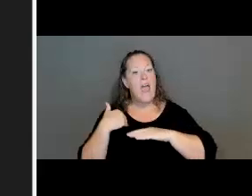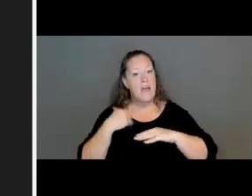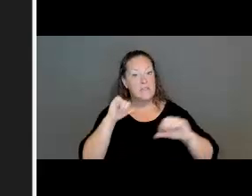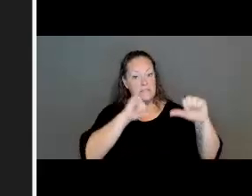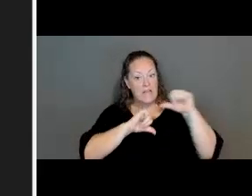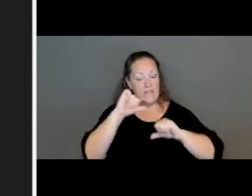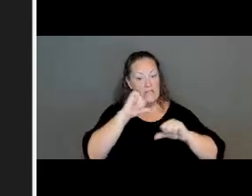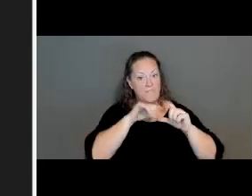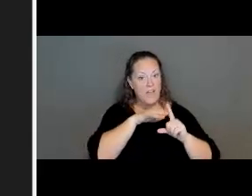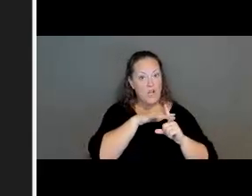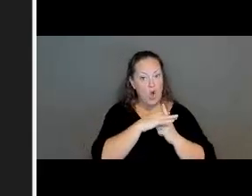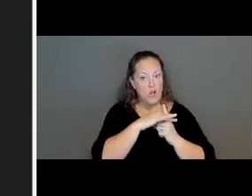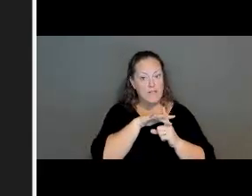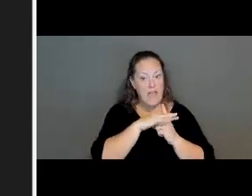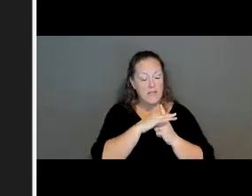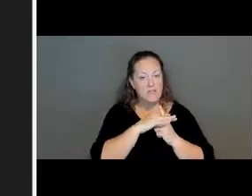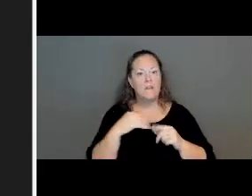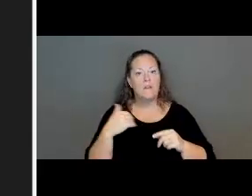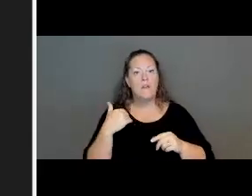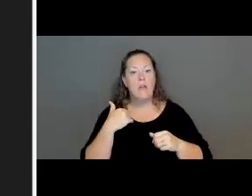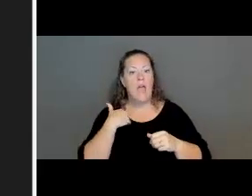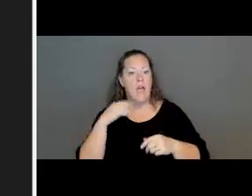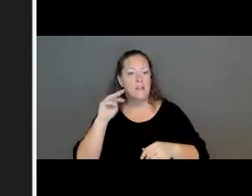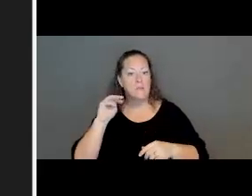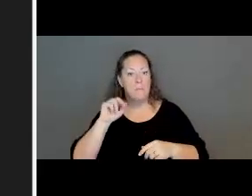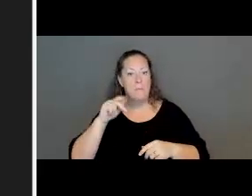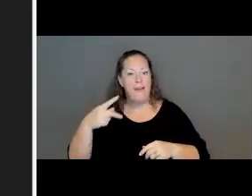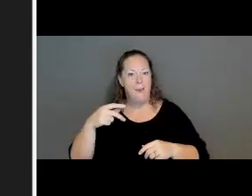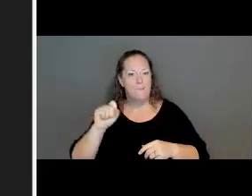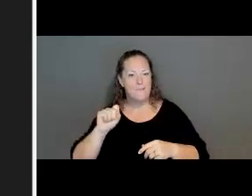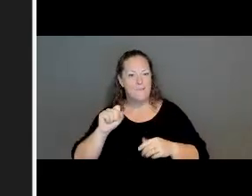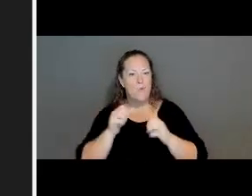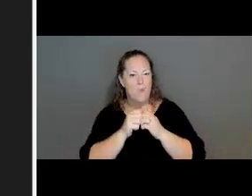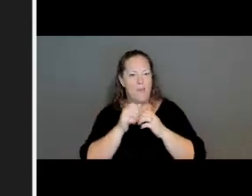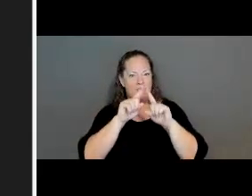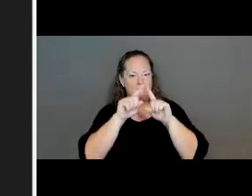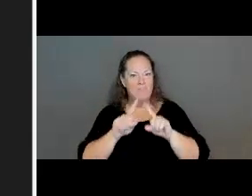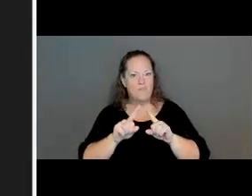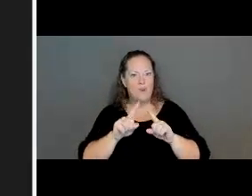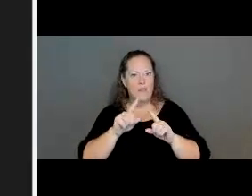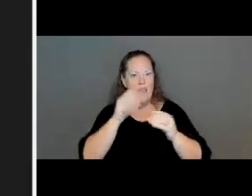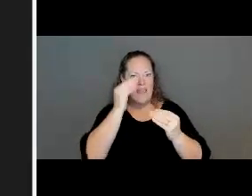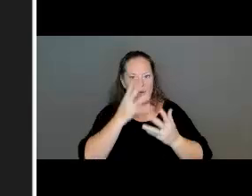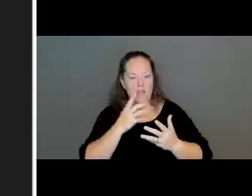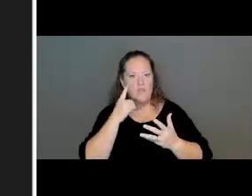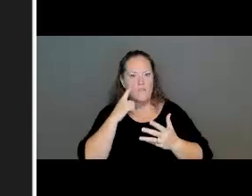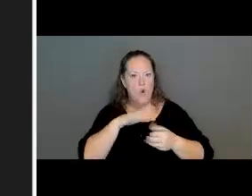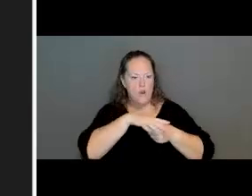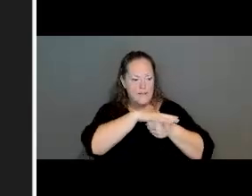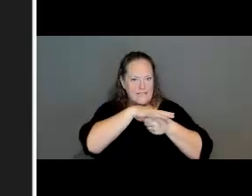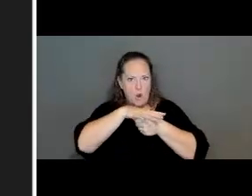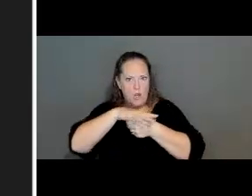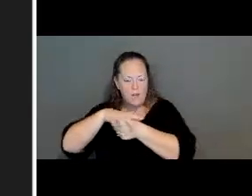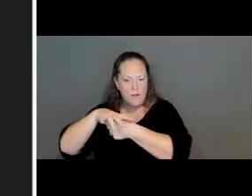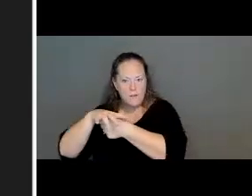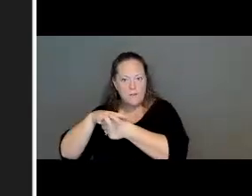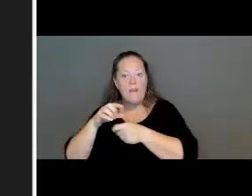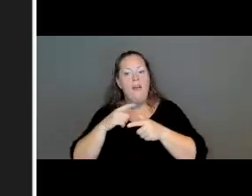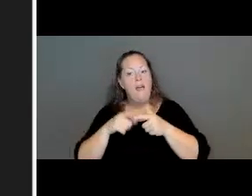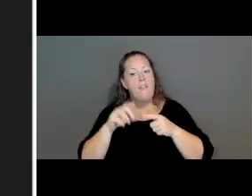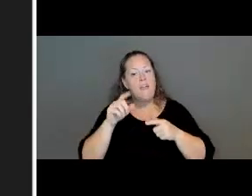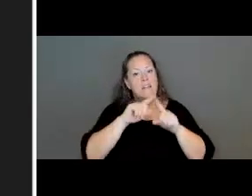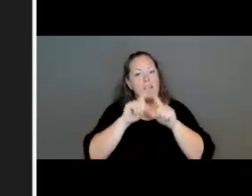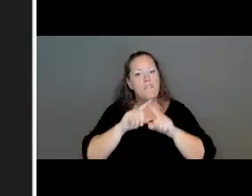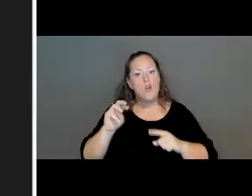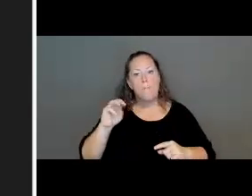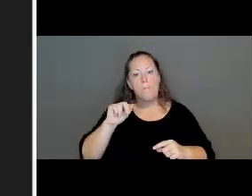context, maps with information of the different life zones, and then a series of maps that